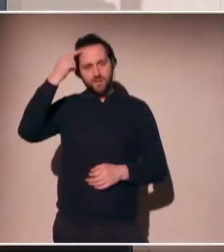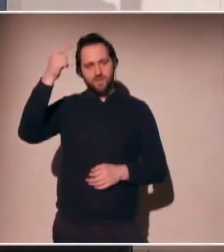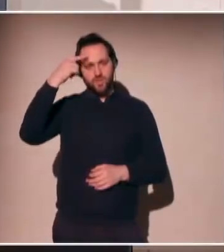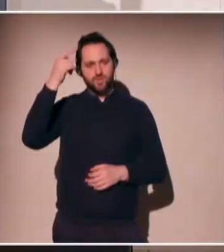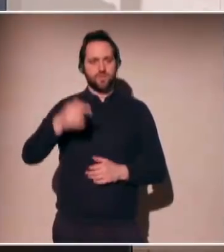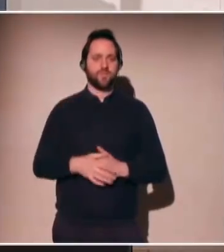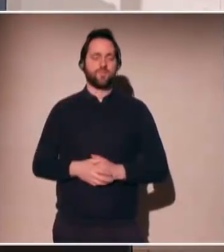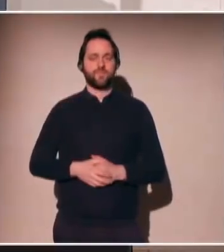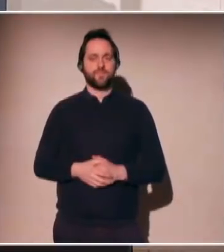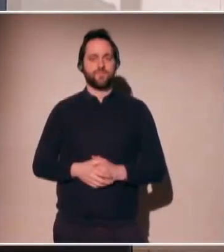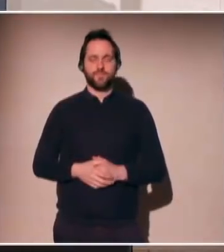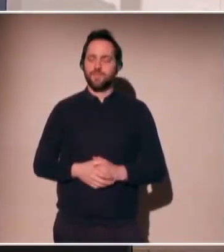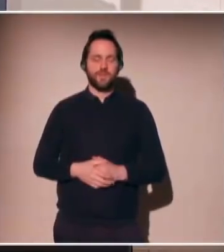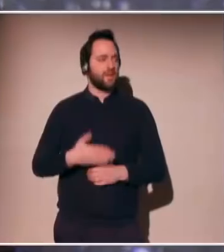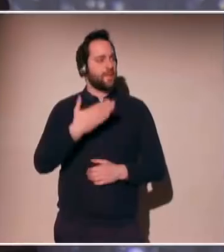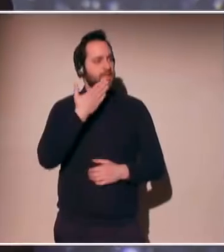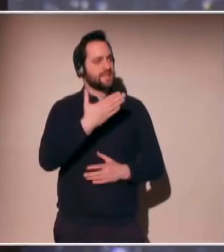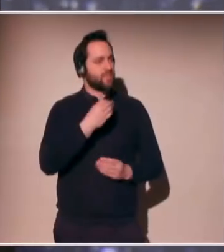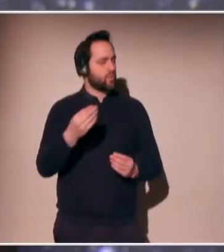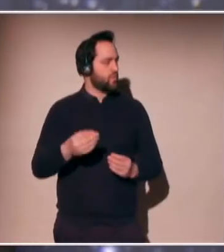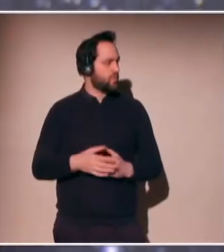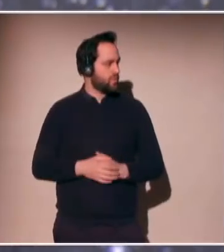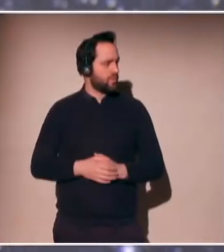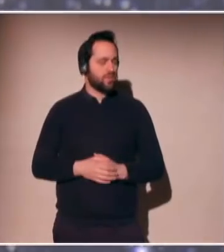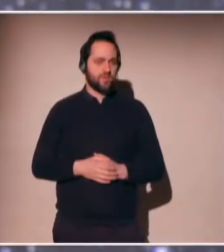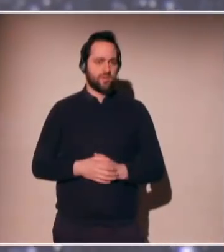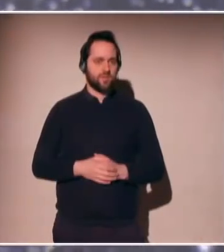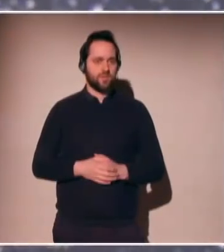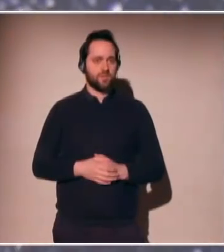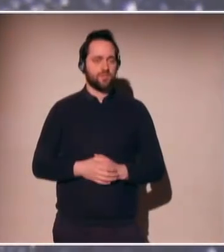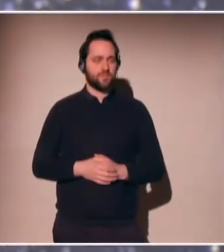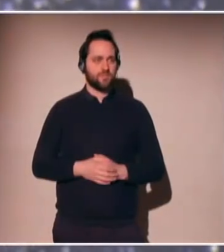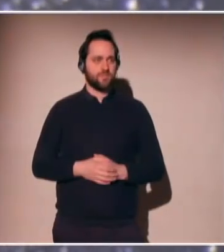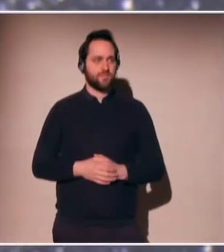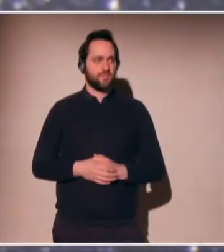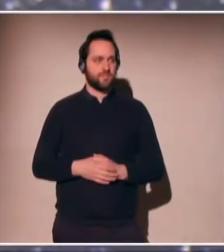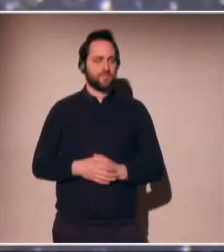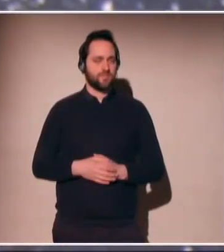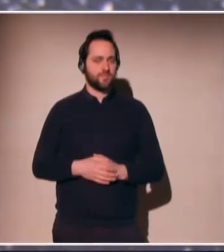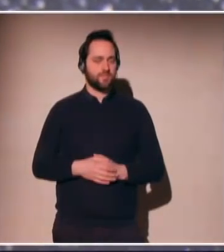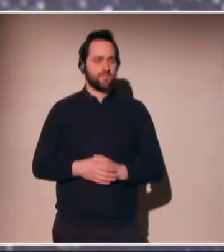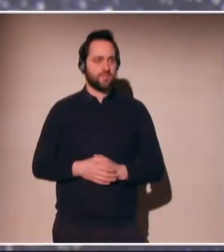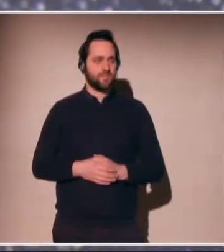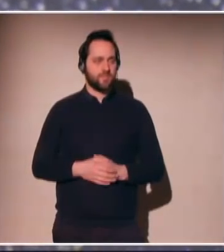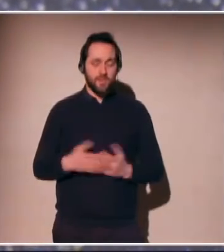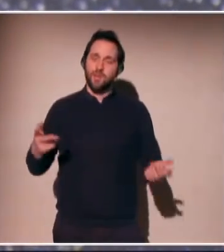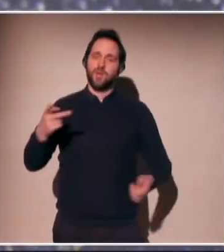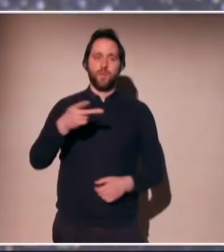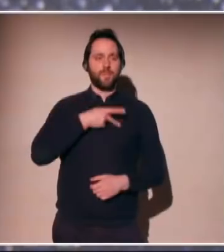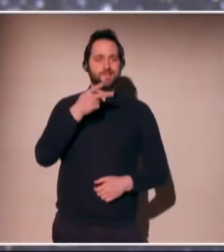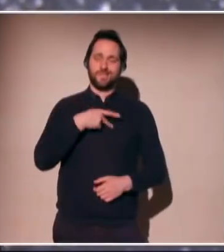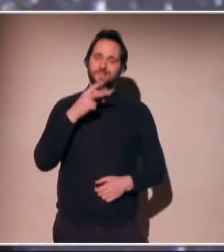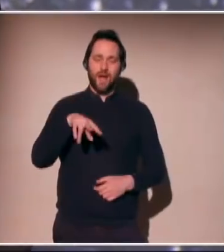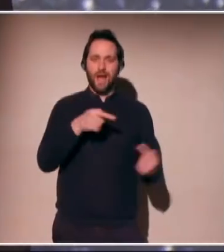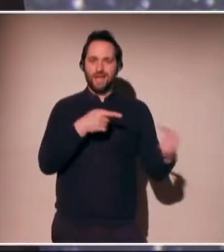yours. Medicine is a wonderful art, but it's in trouble. When we doctors